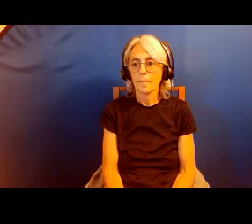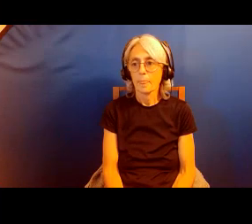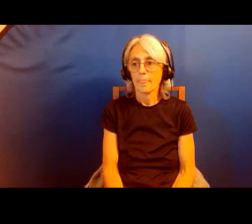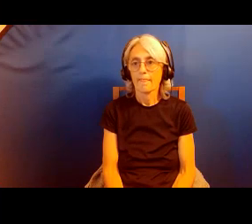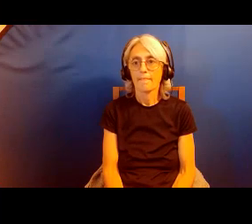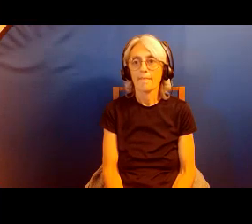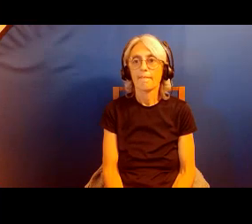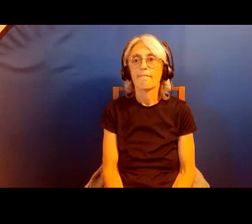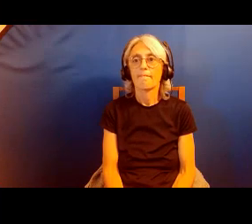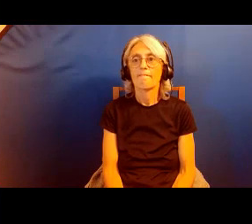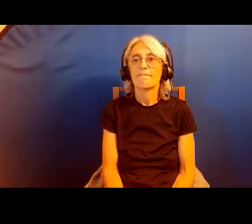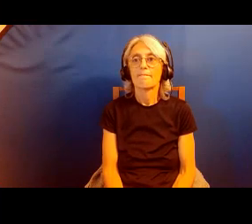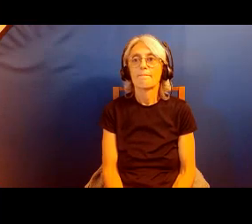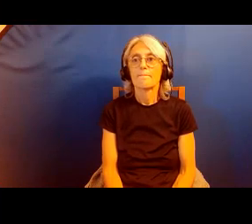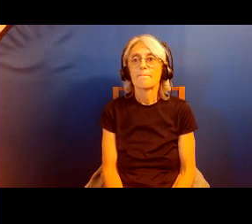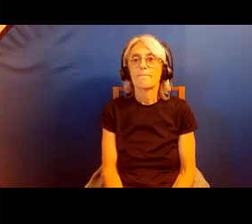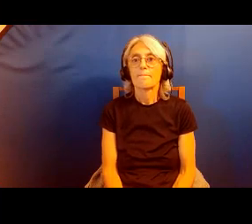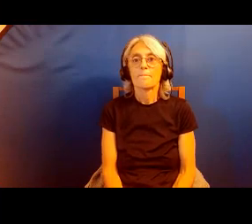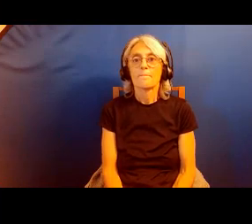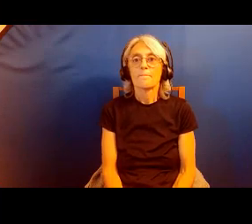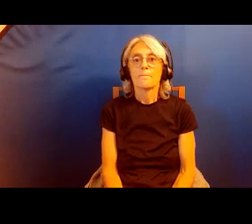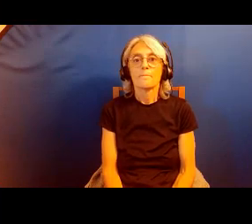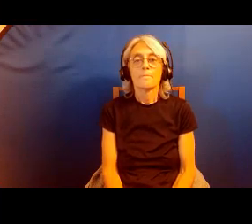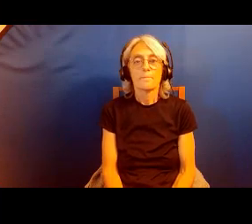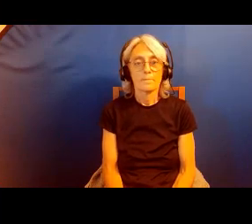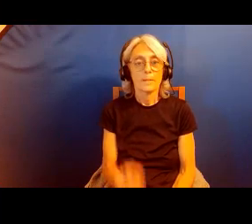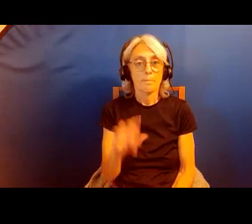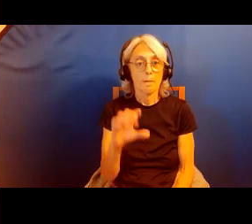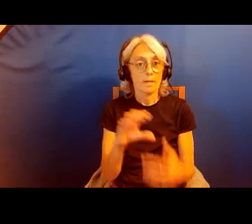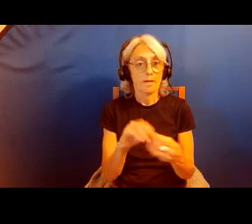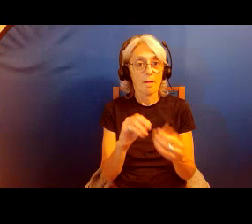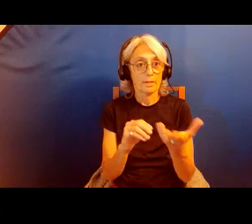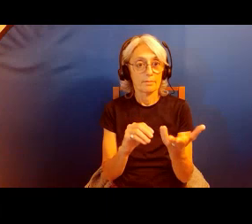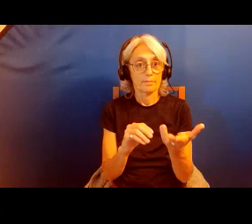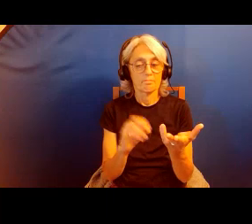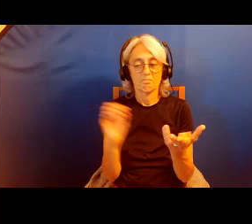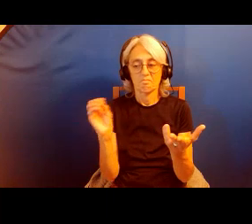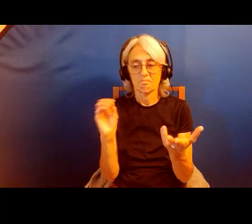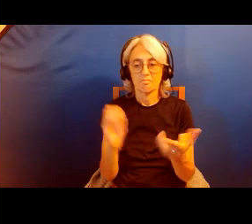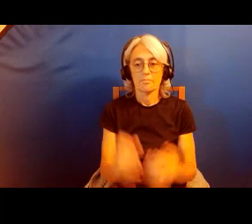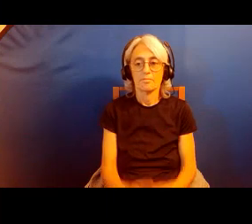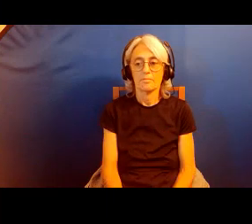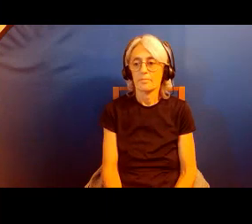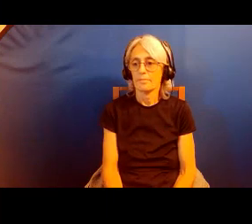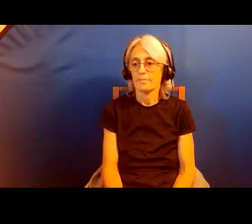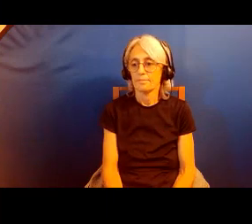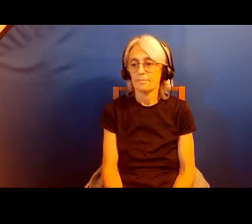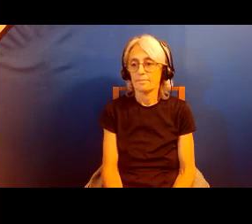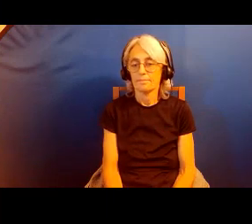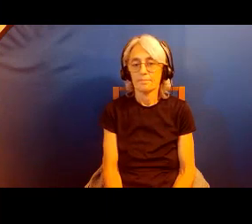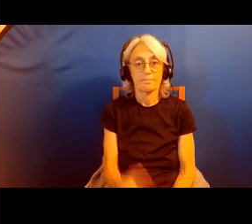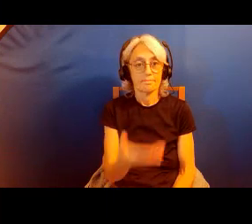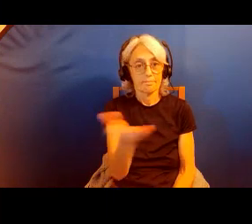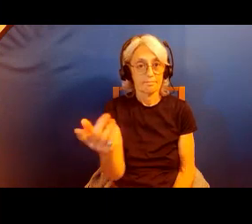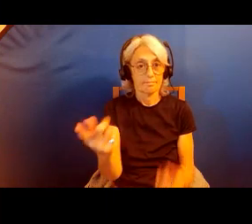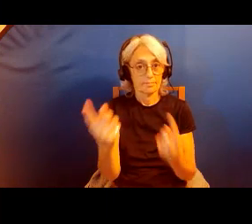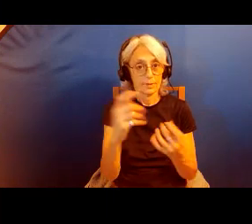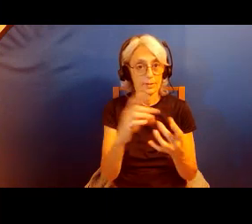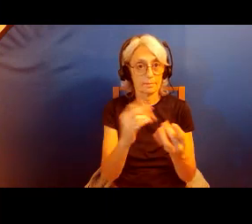All right, thank you so much. Let's go to public comment first. There's no public comment. Thank you. All right, thank you. Anything from the dais, questions or